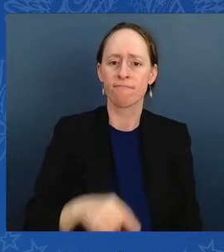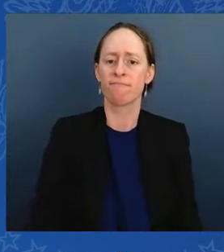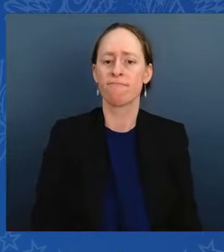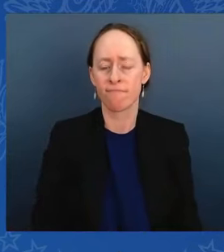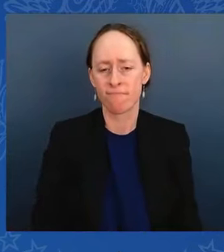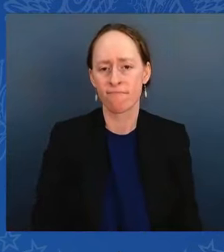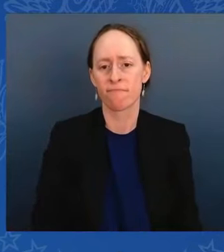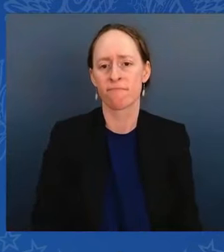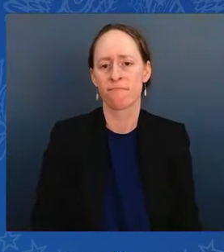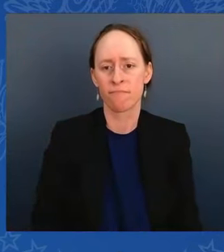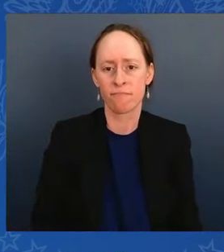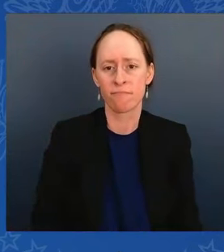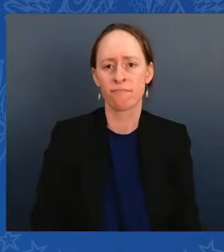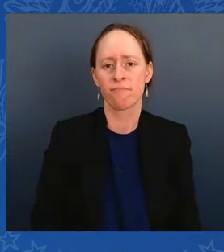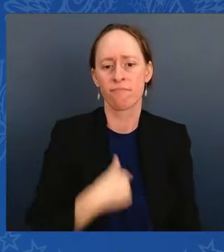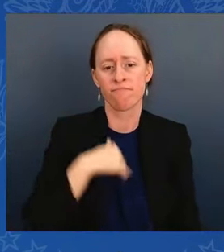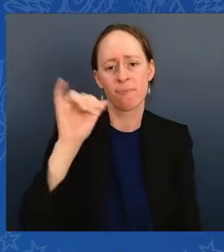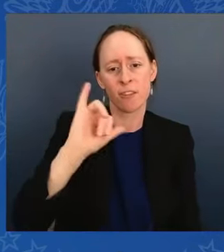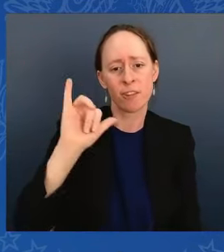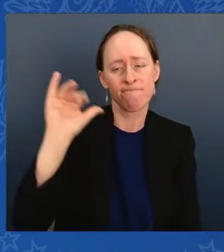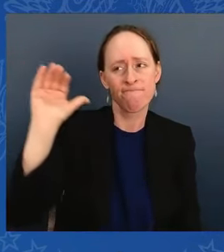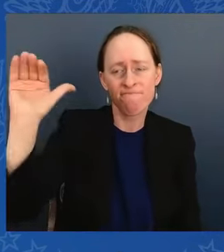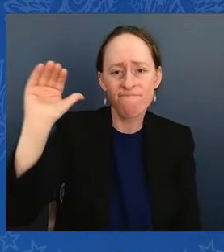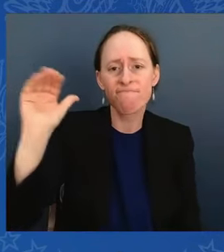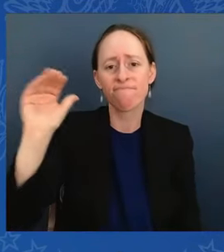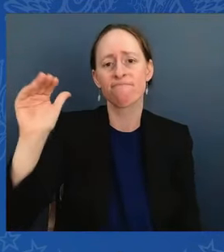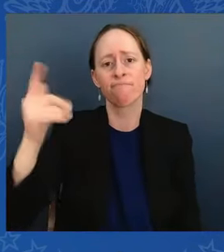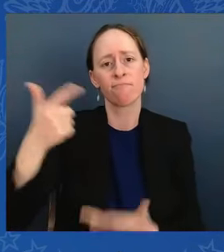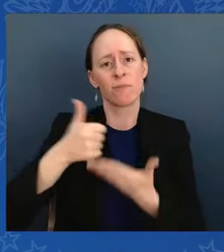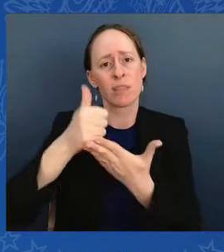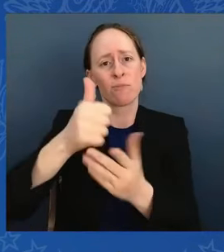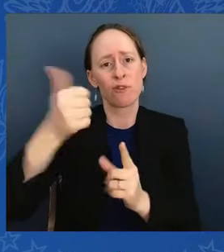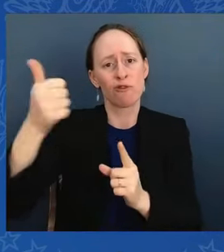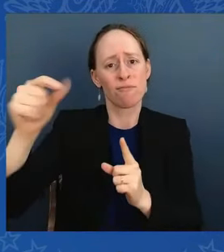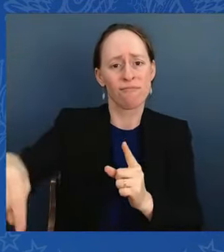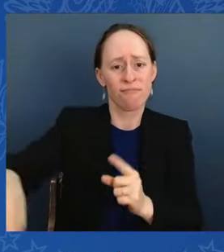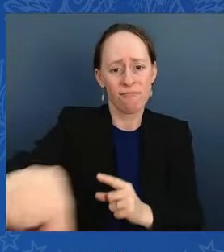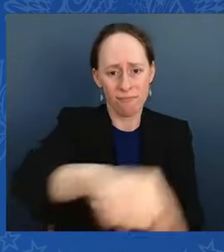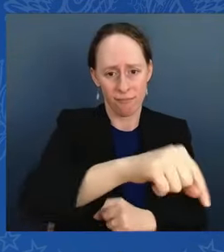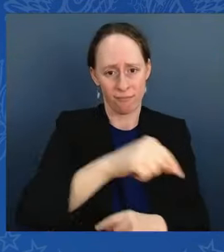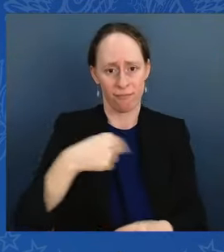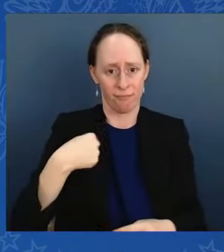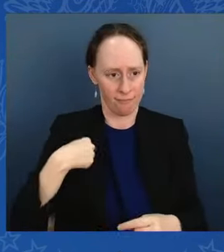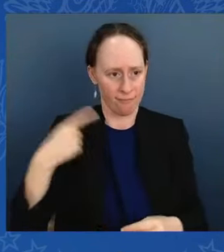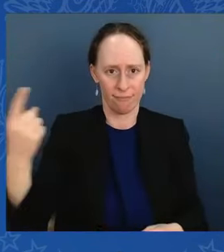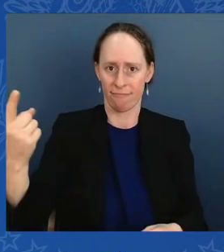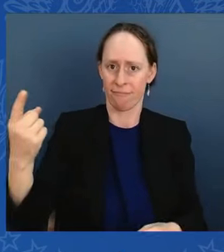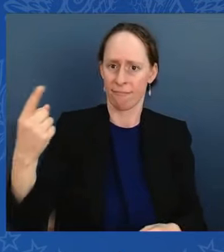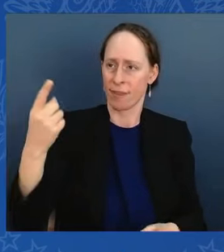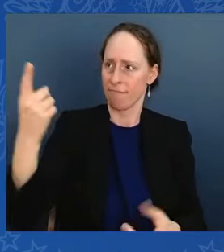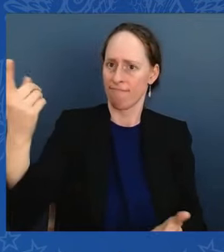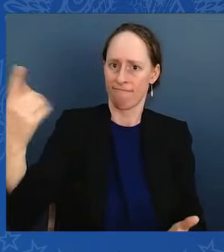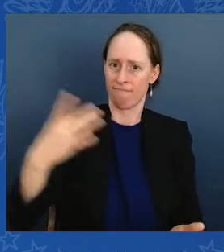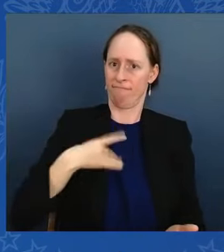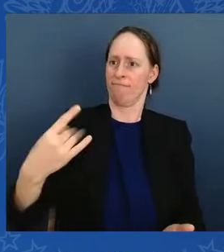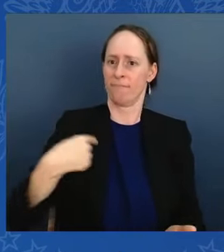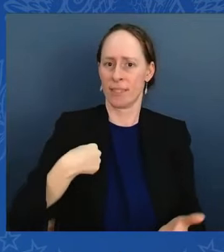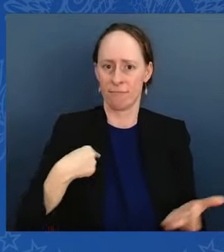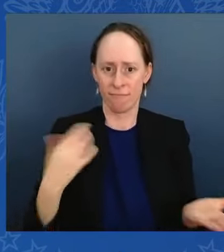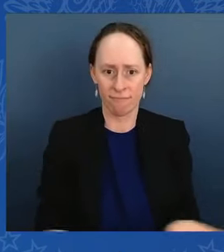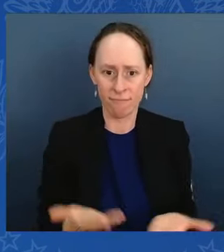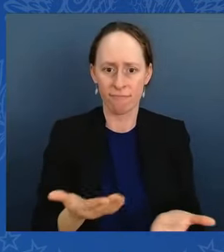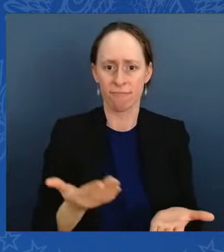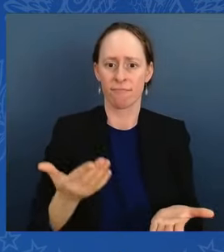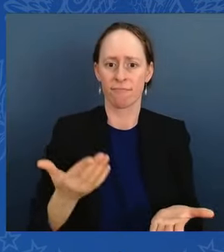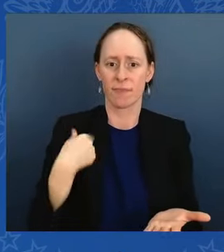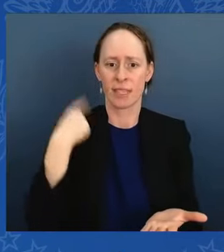for these that are here. Lord, you place me to be a farmer. You place them to be in the government. Lord, I'm standing here with the president and